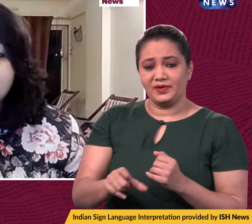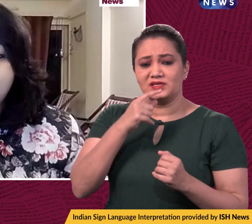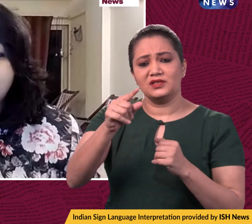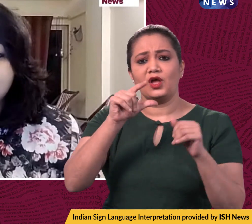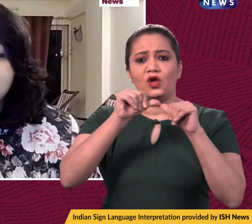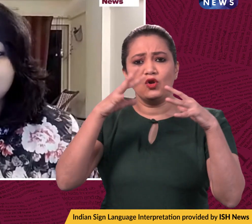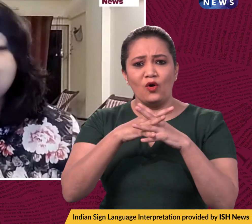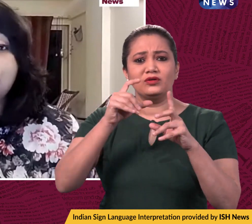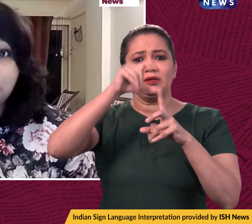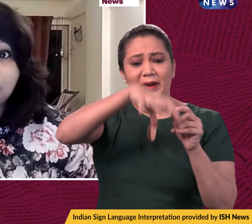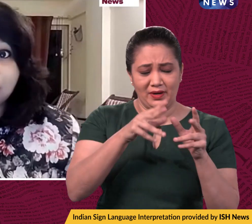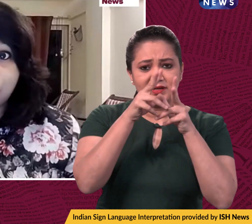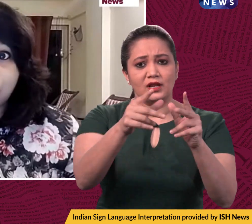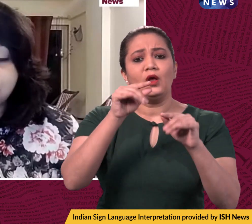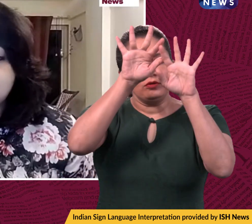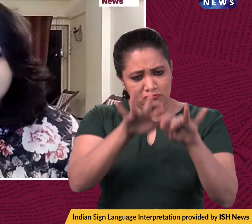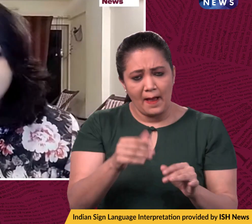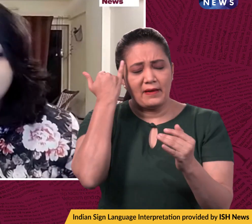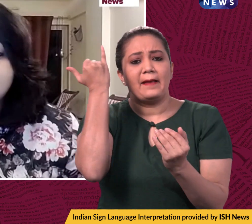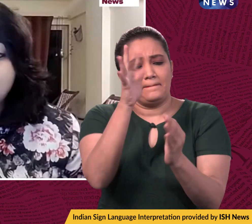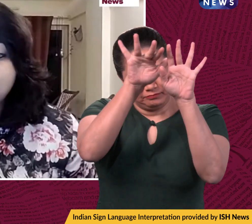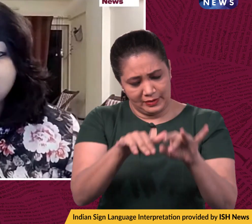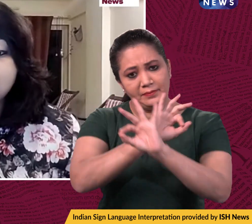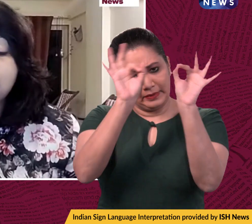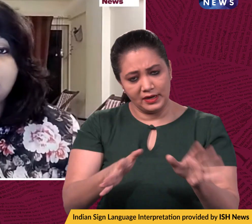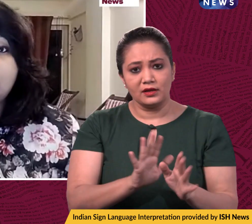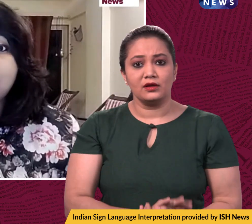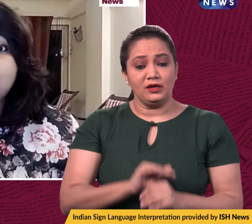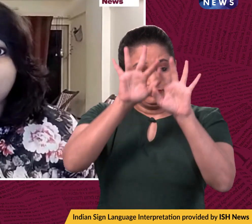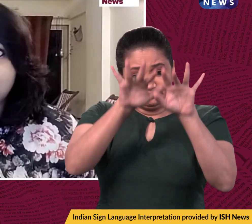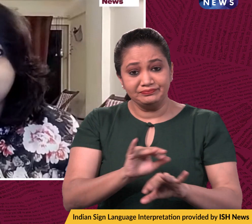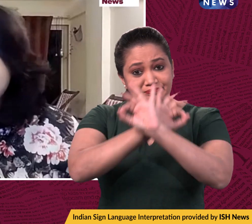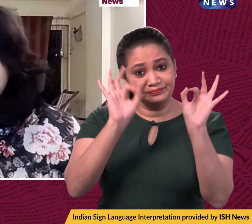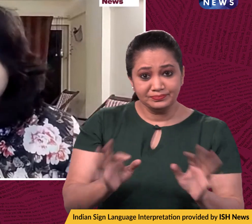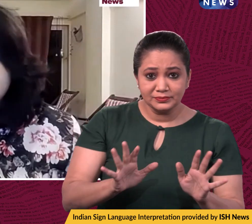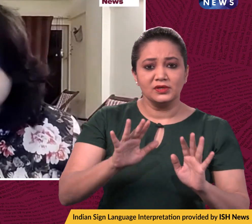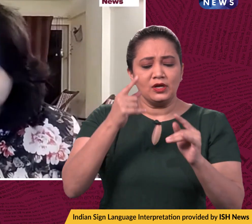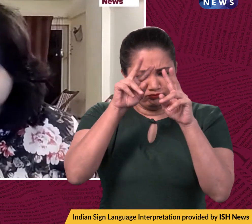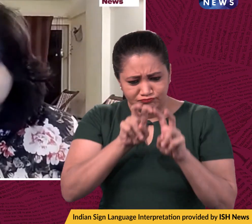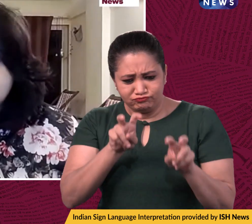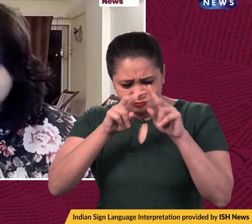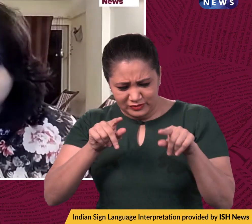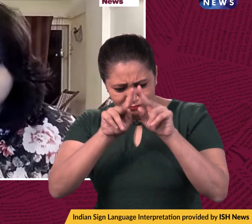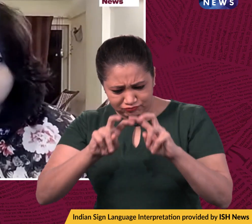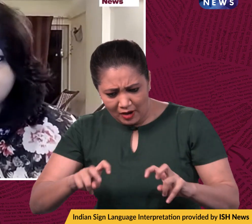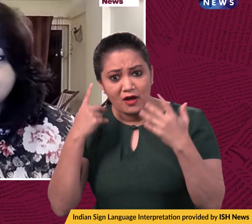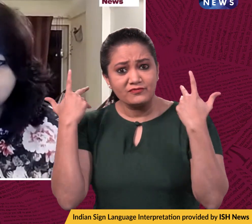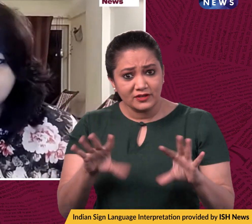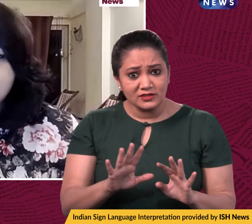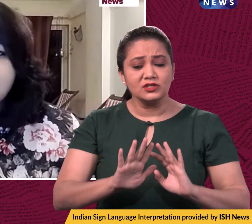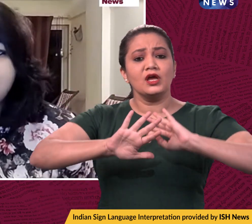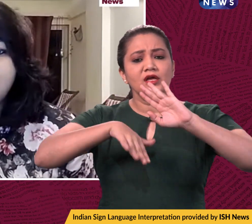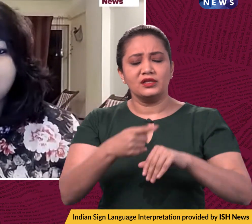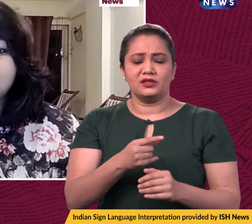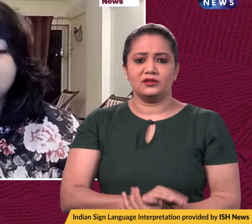told the Law Commission to prepare a draft bill. The draft bill was prepared and the draft bill was scrutinized, end quote. Now, to